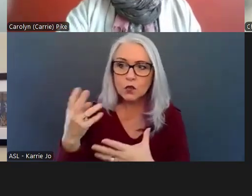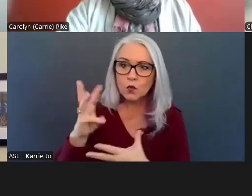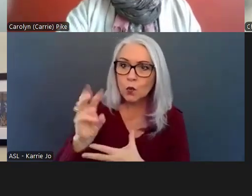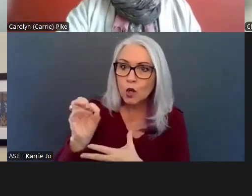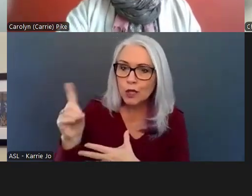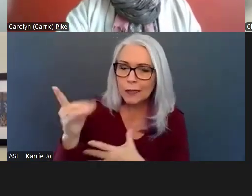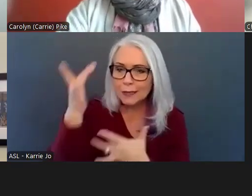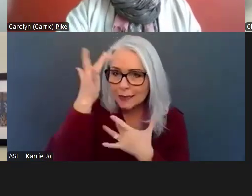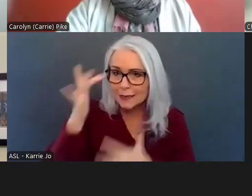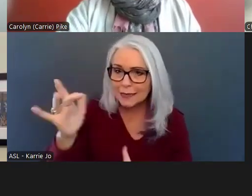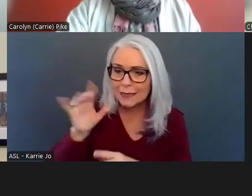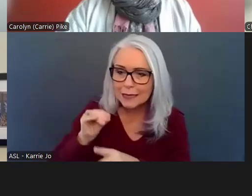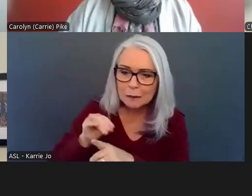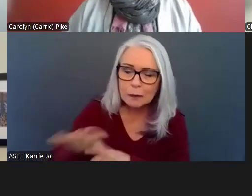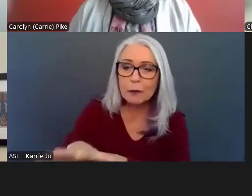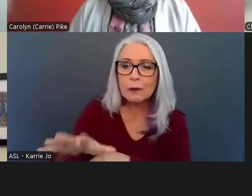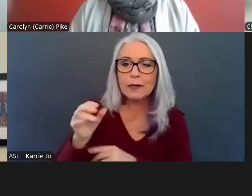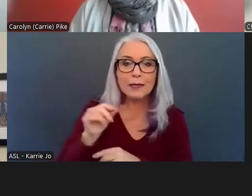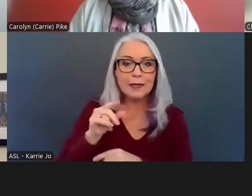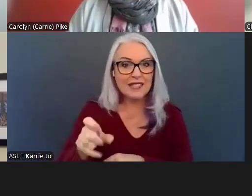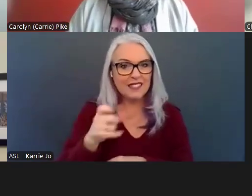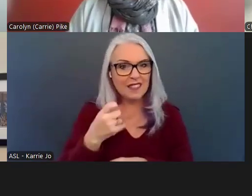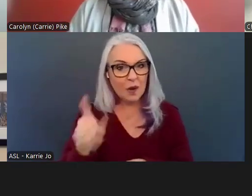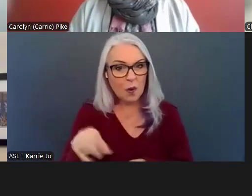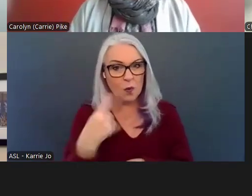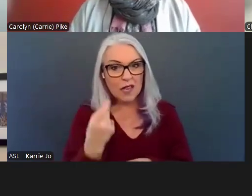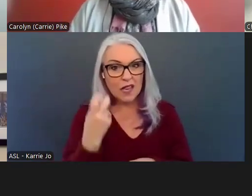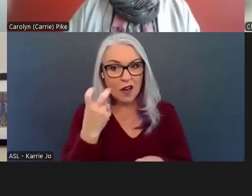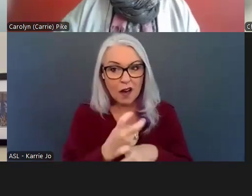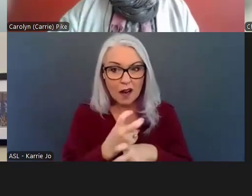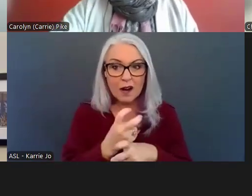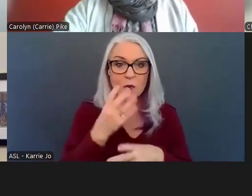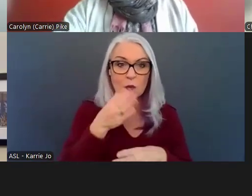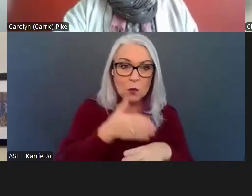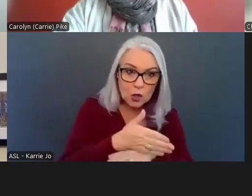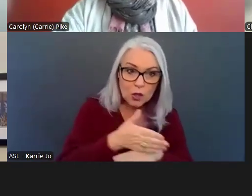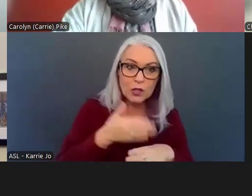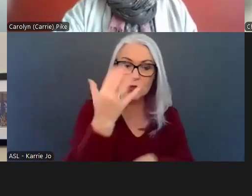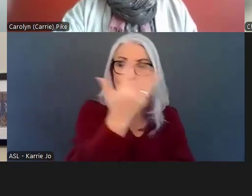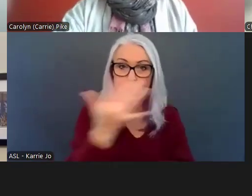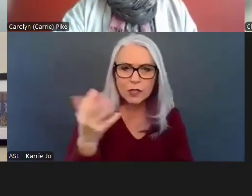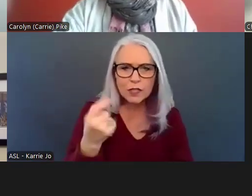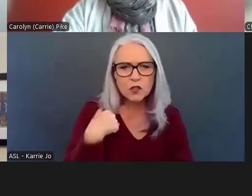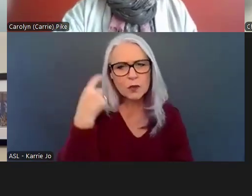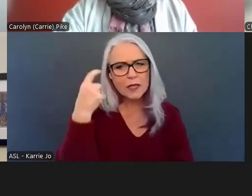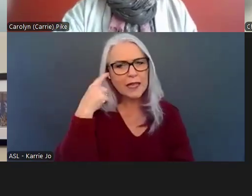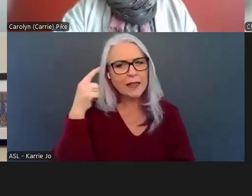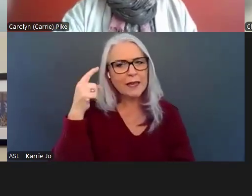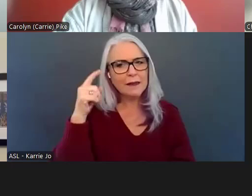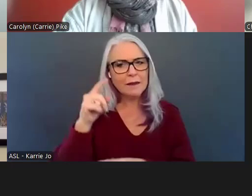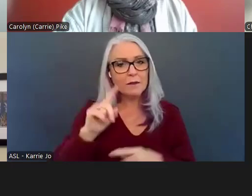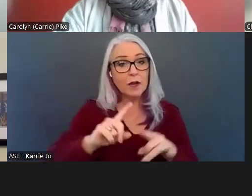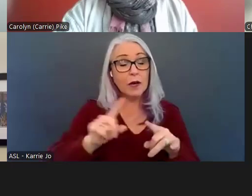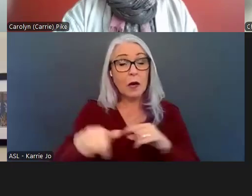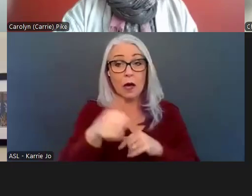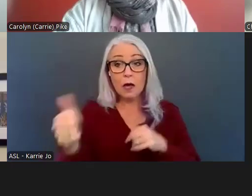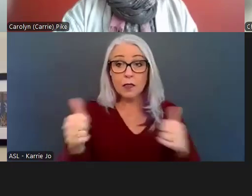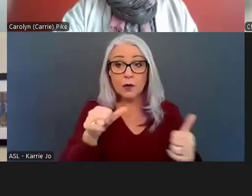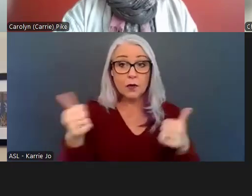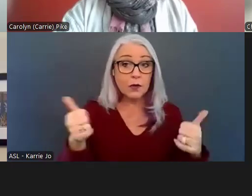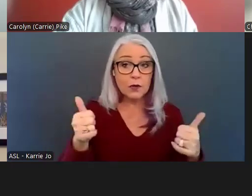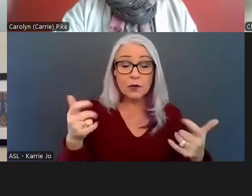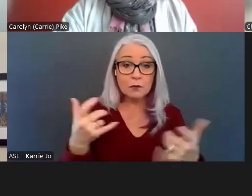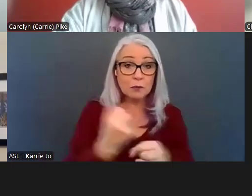only hard mass producing tree, should we be thinking about other, producers, other species that we can put out there? And likewise, you